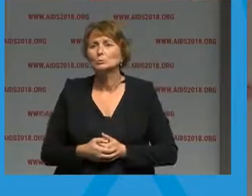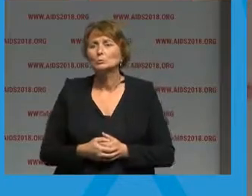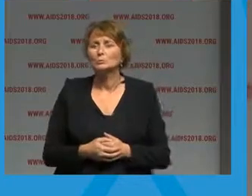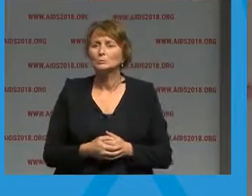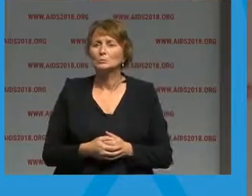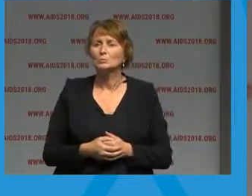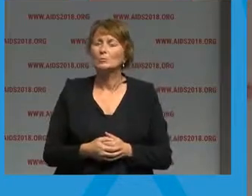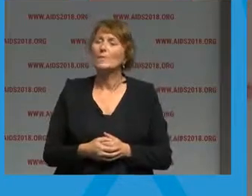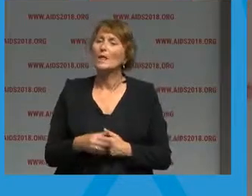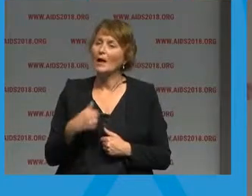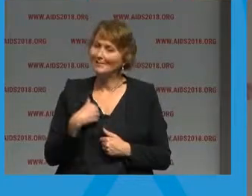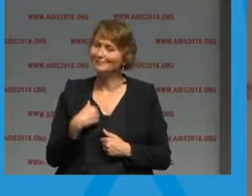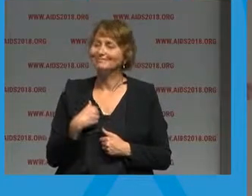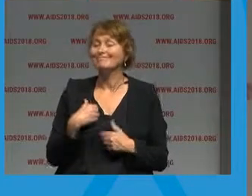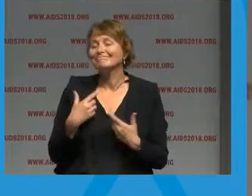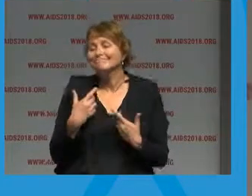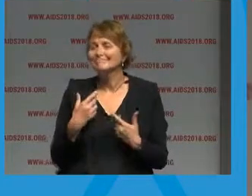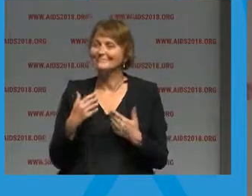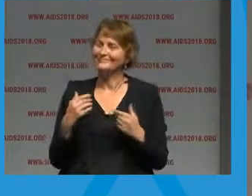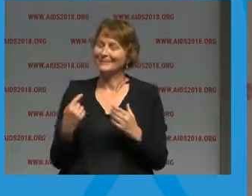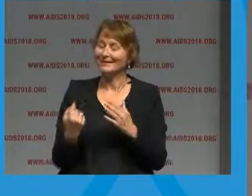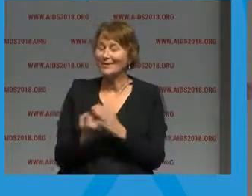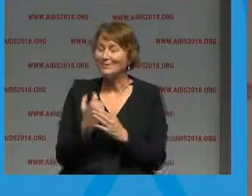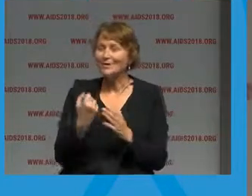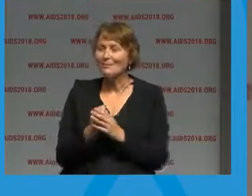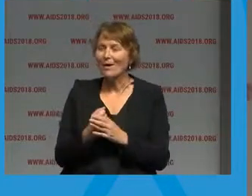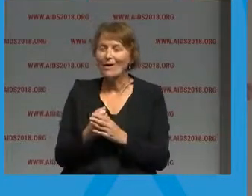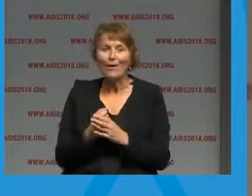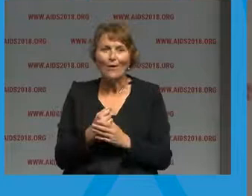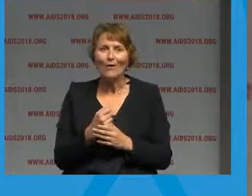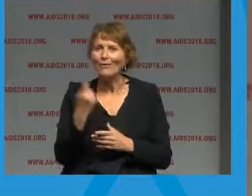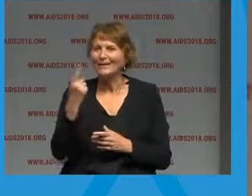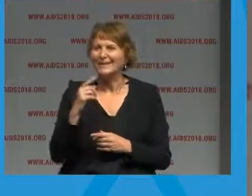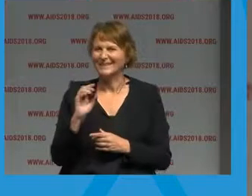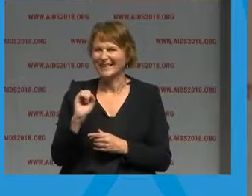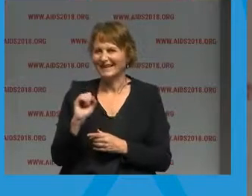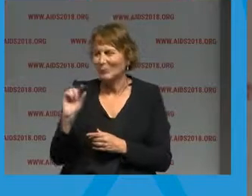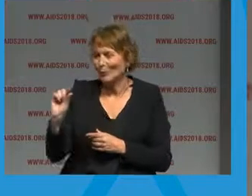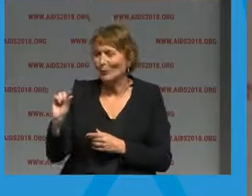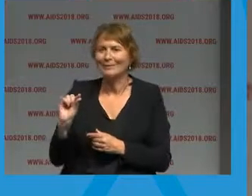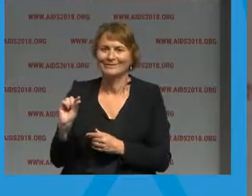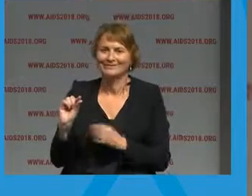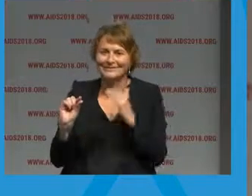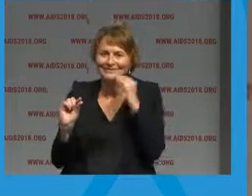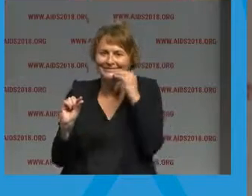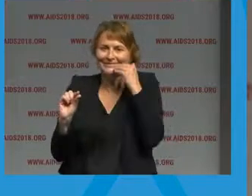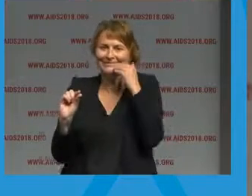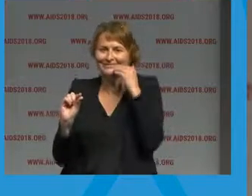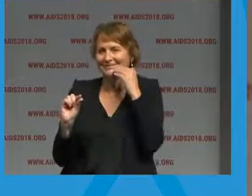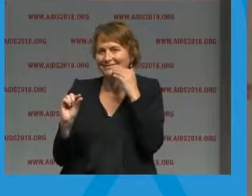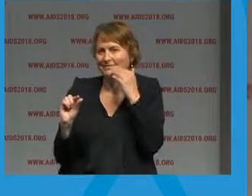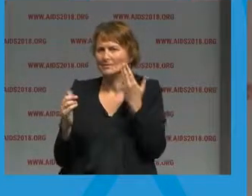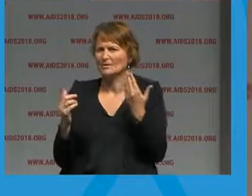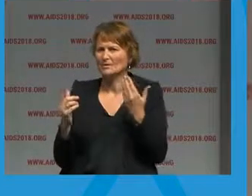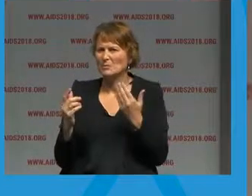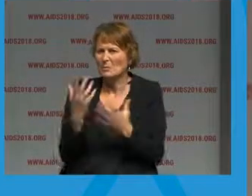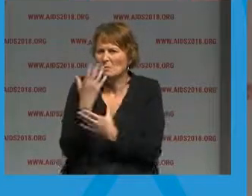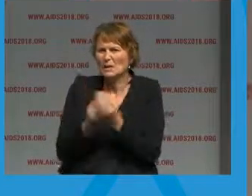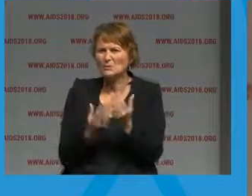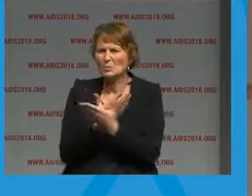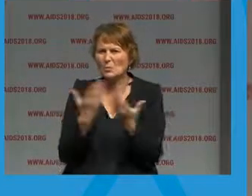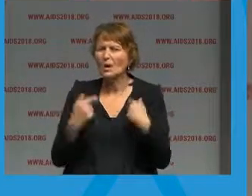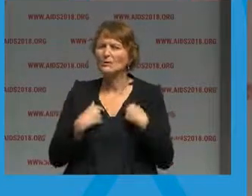And we are very happy sometimes with crumbs off the table. So what is missing is that